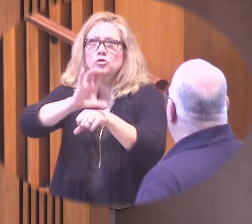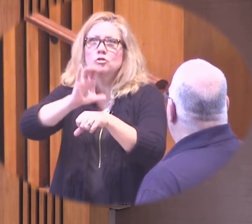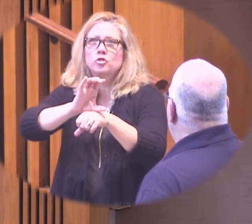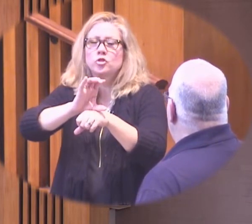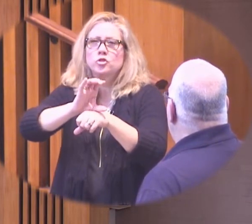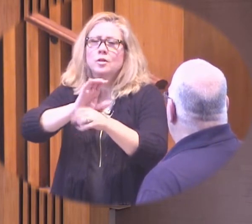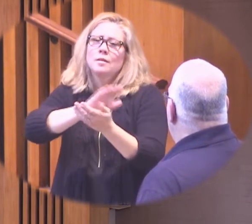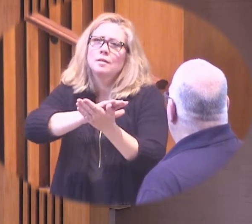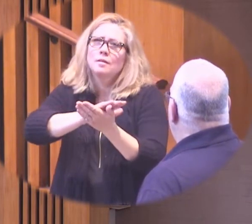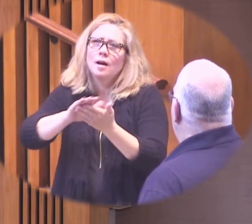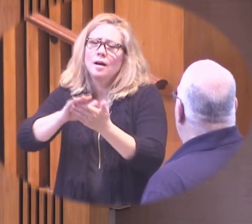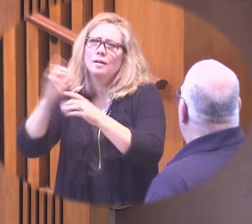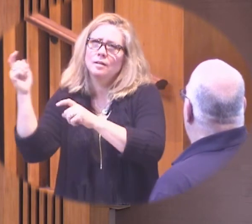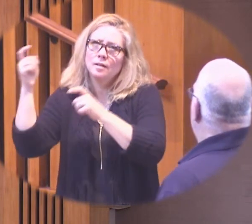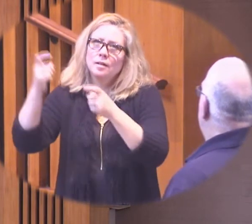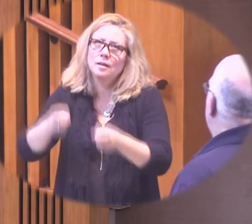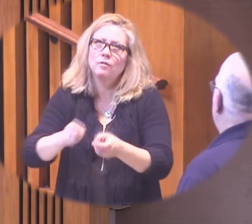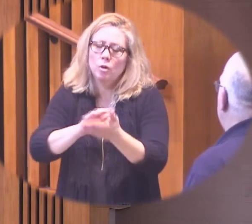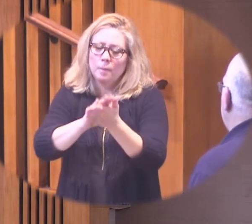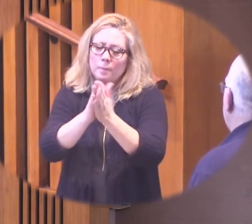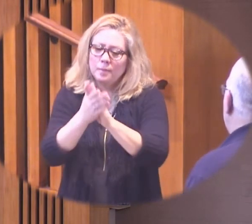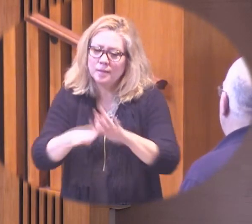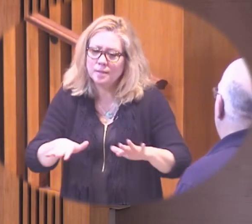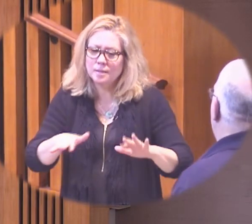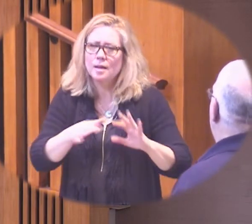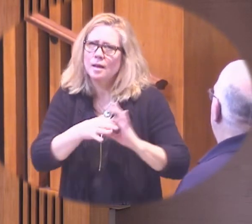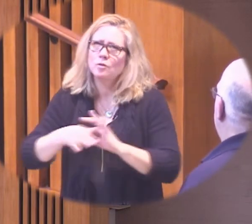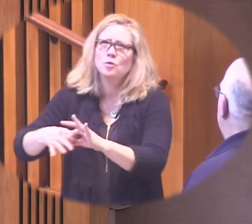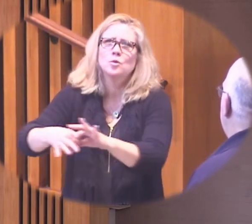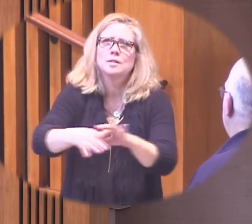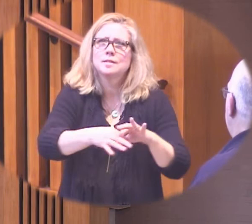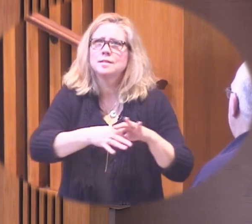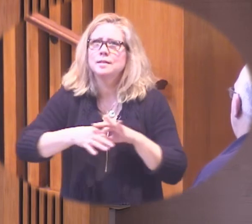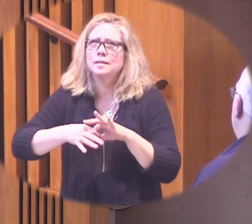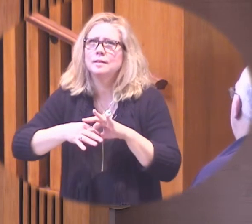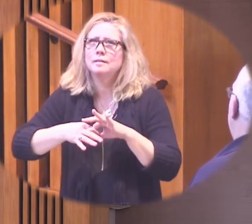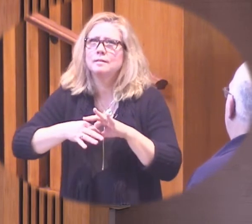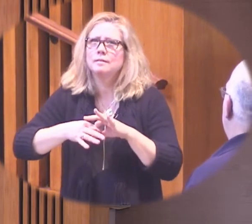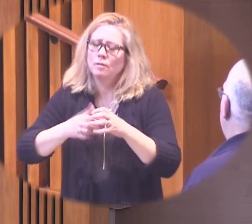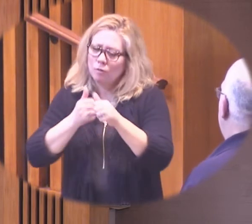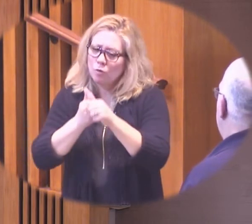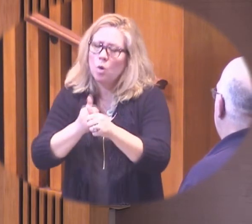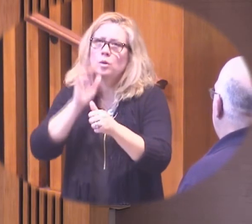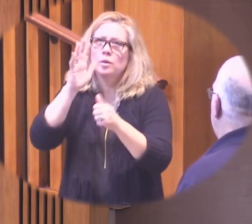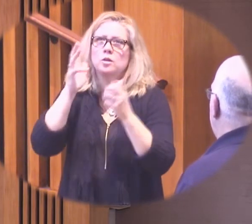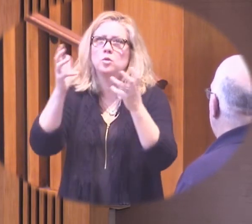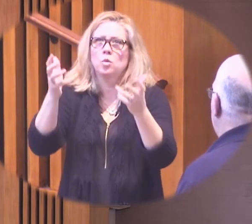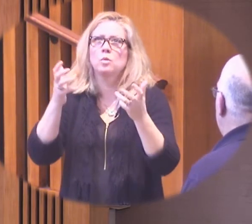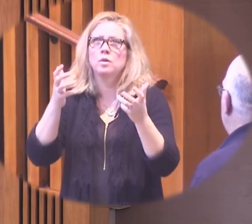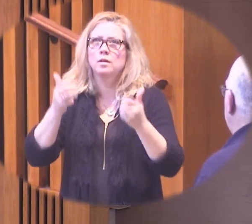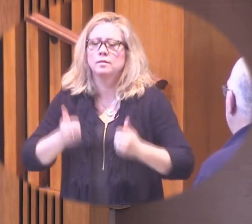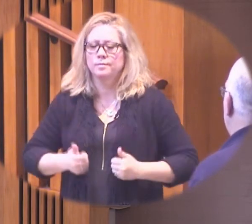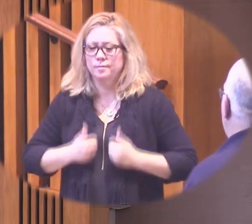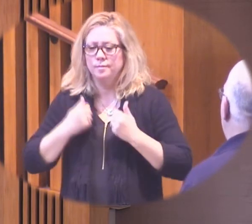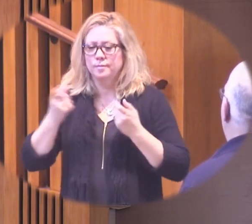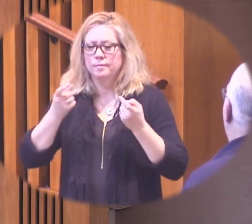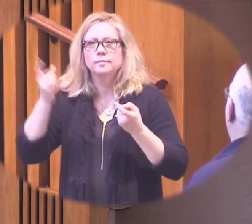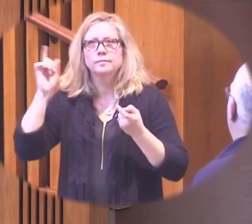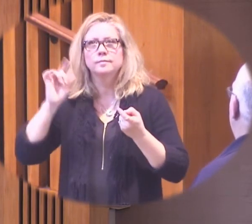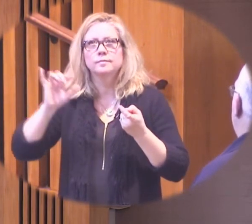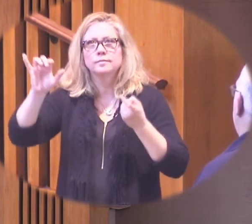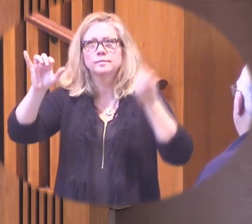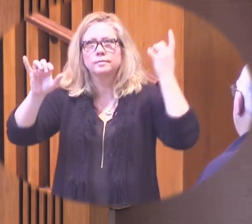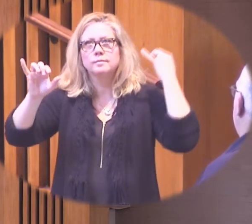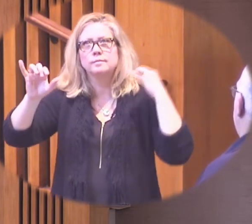church, and graciously grant her peace and unity in accordance with your will, who live